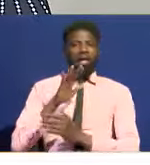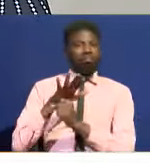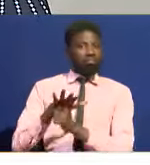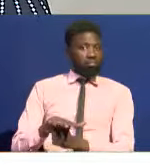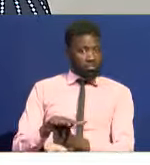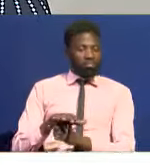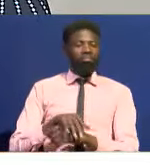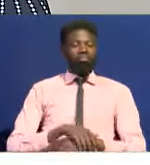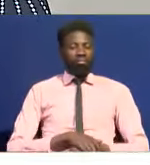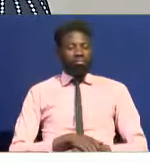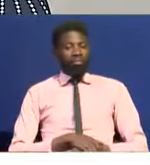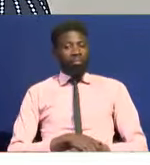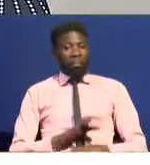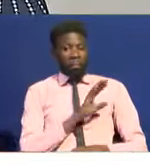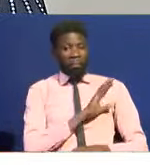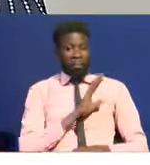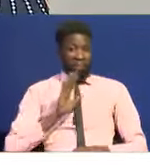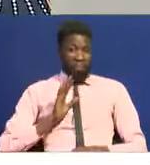by